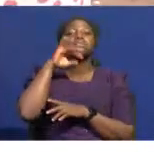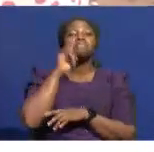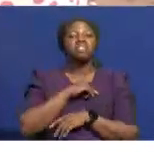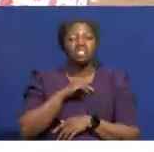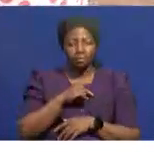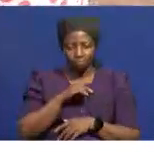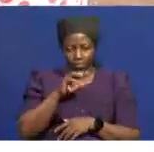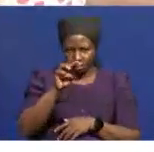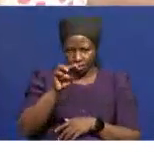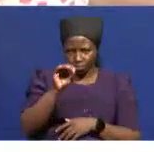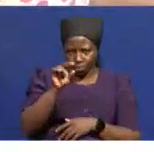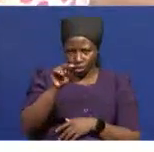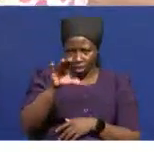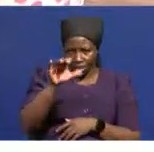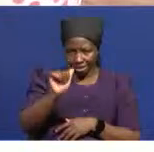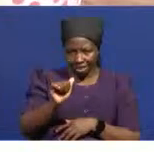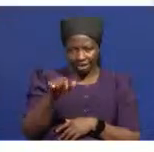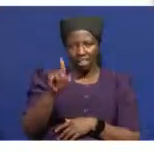Now Monica is the sole